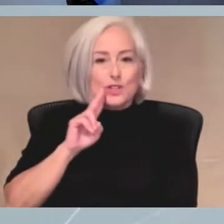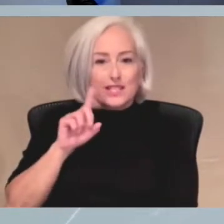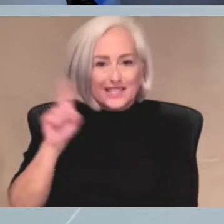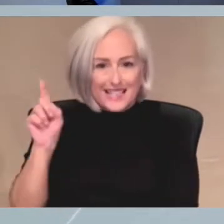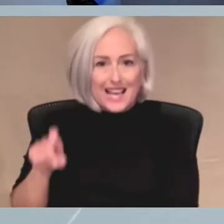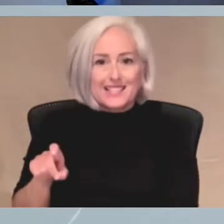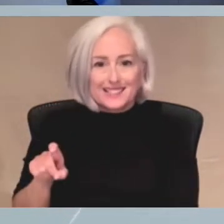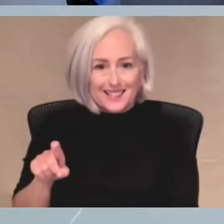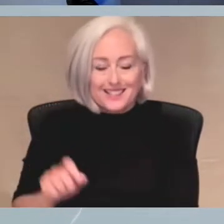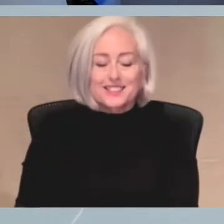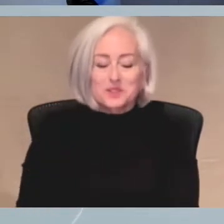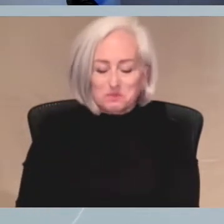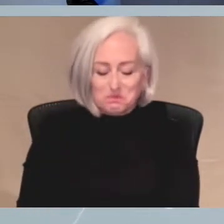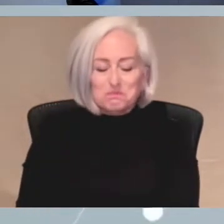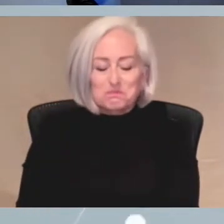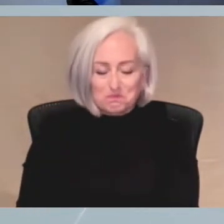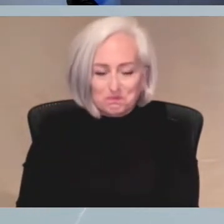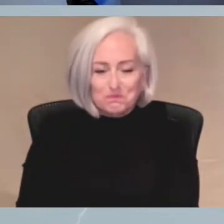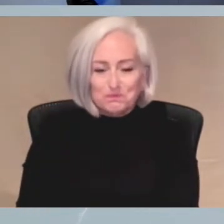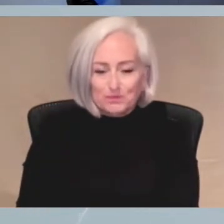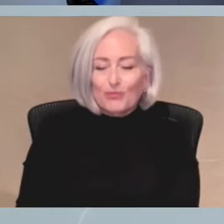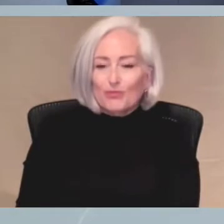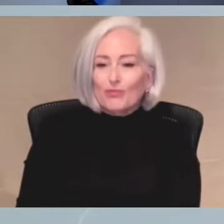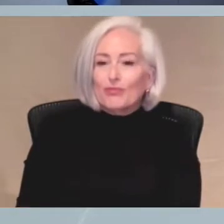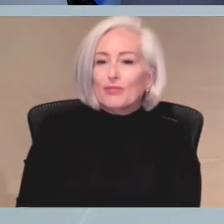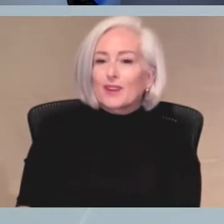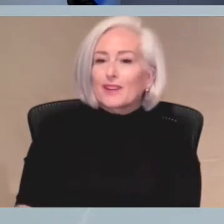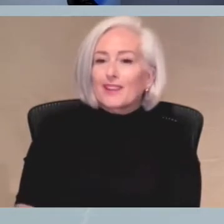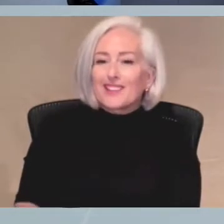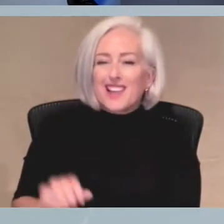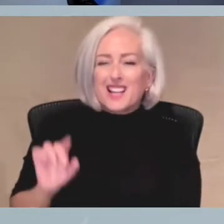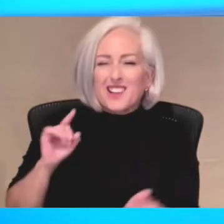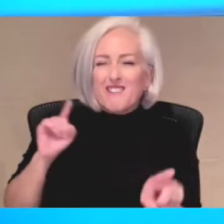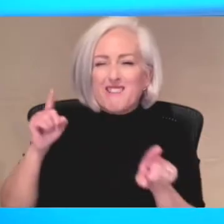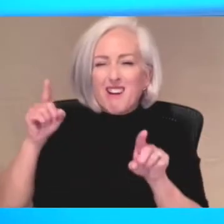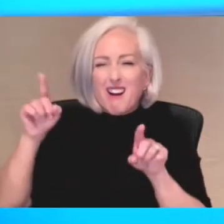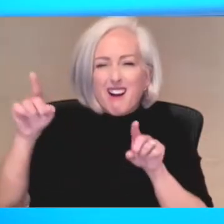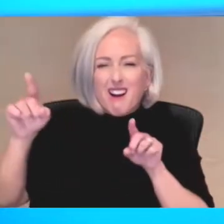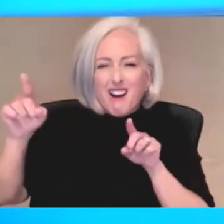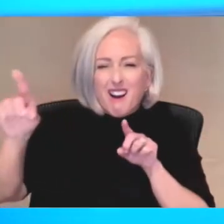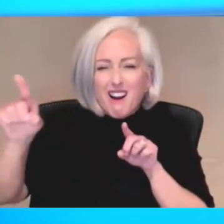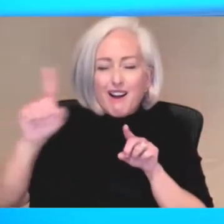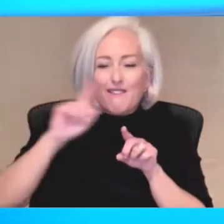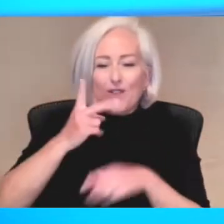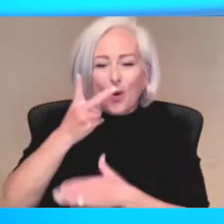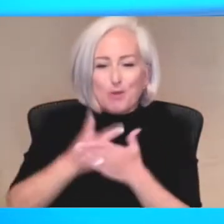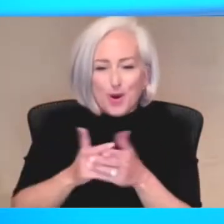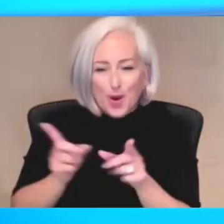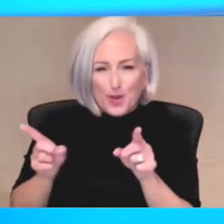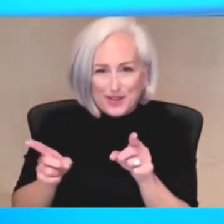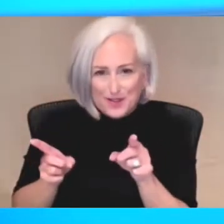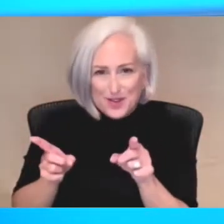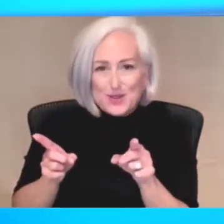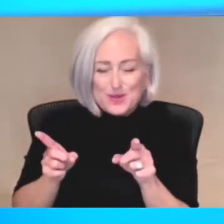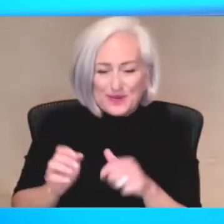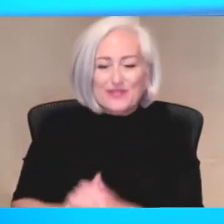Okay. So hundreds of miles away for both of you. Could